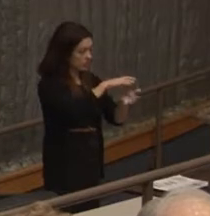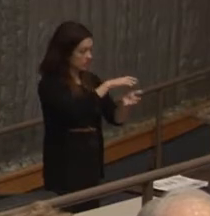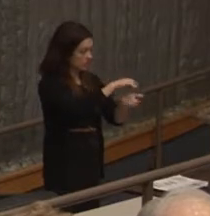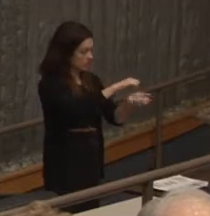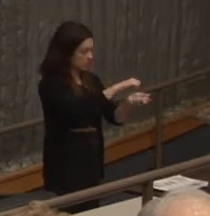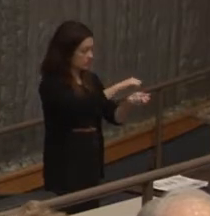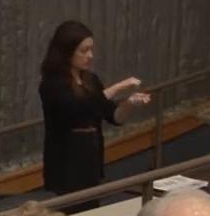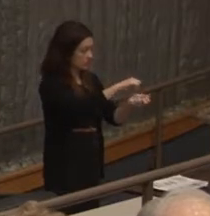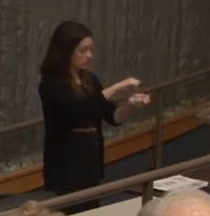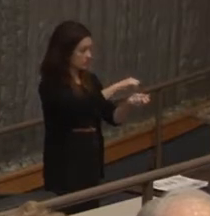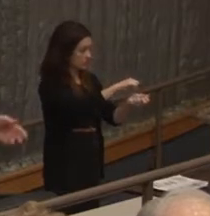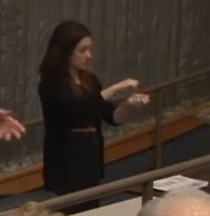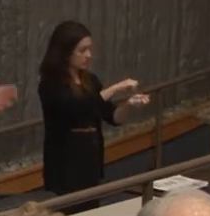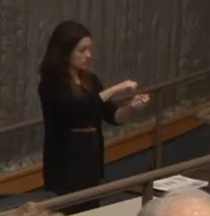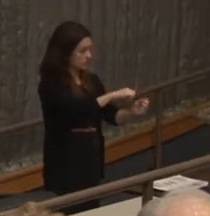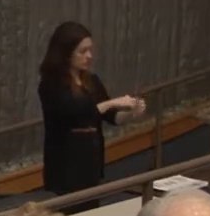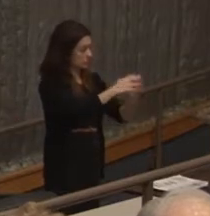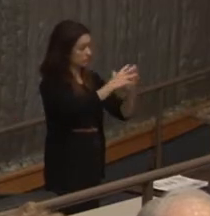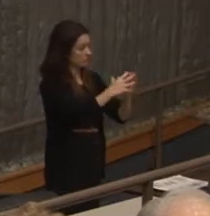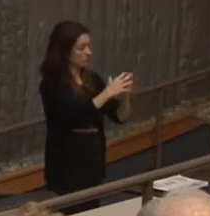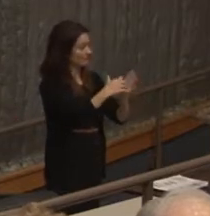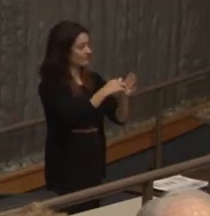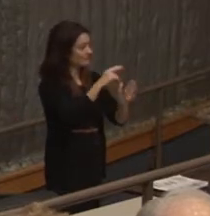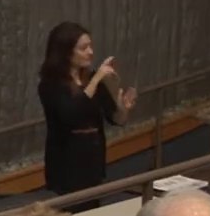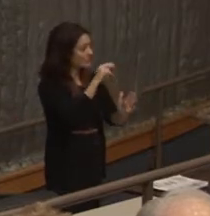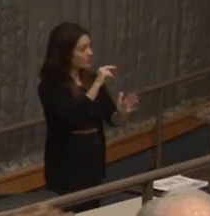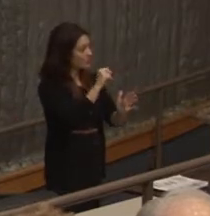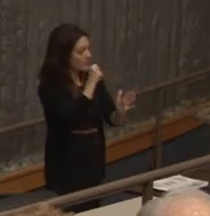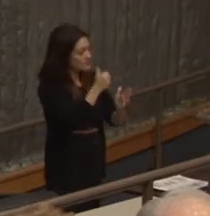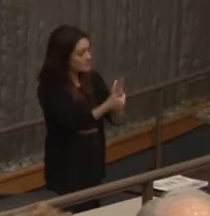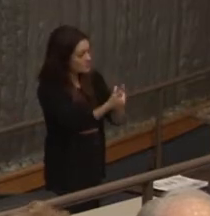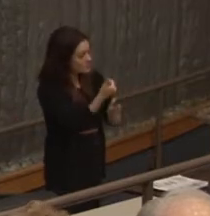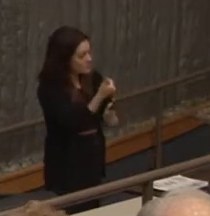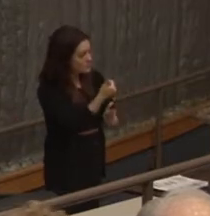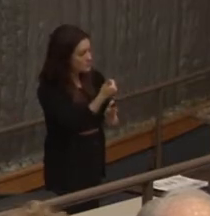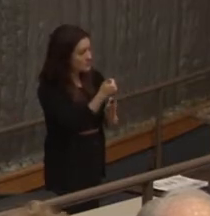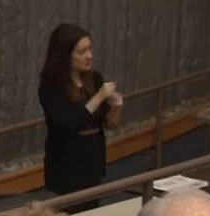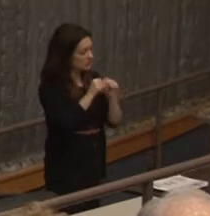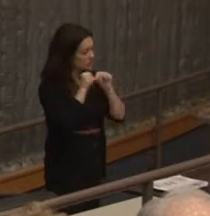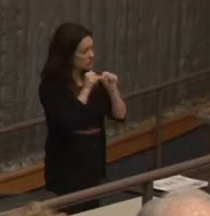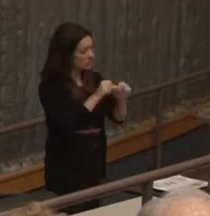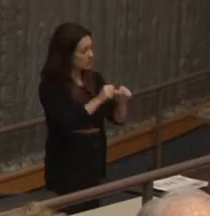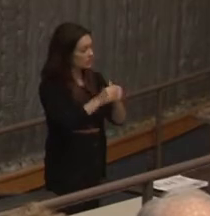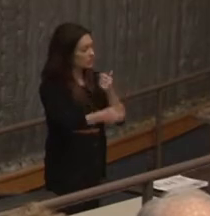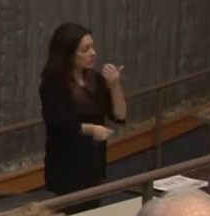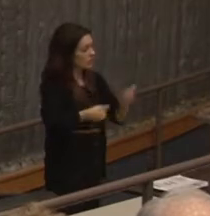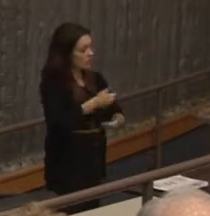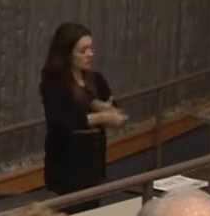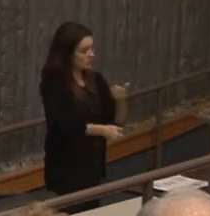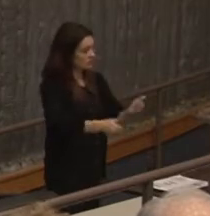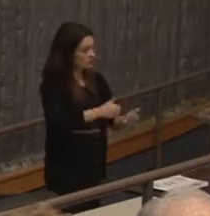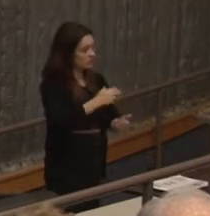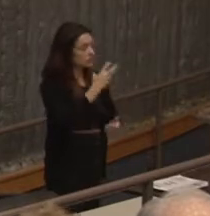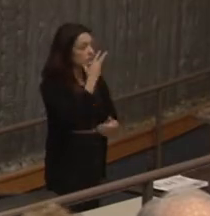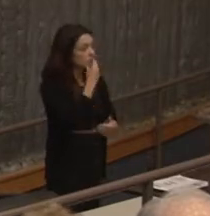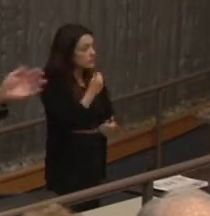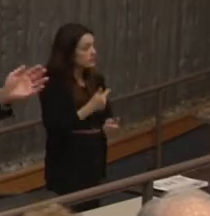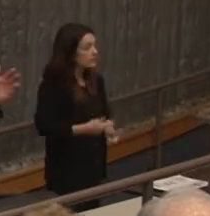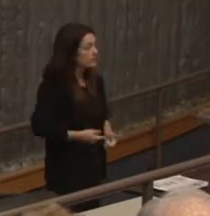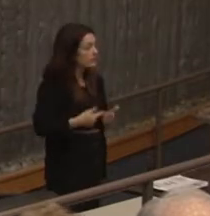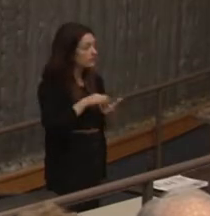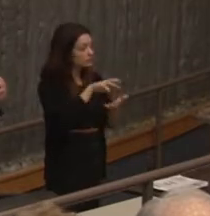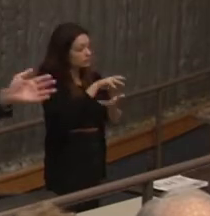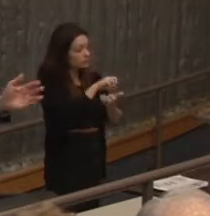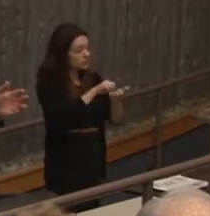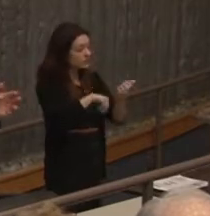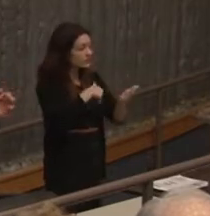renewed, but went on. Jewish life was destroyed in Central Europe forever.